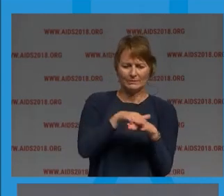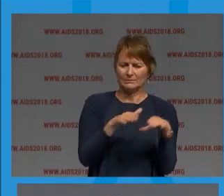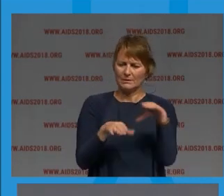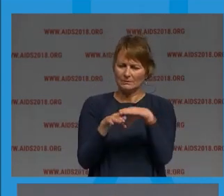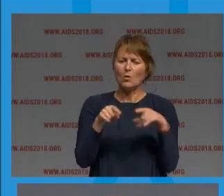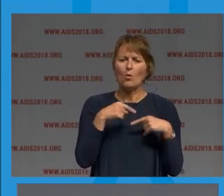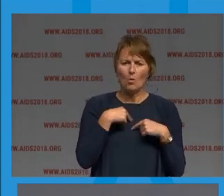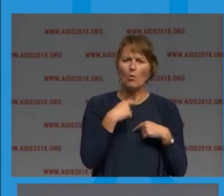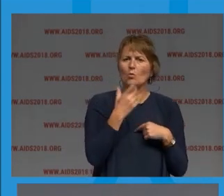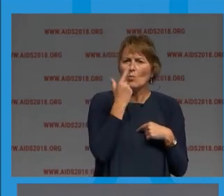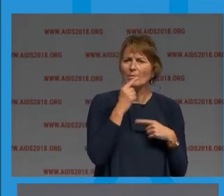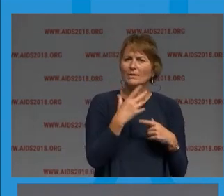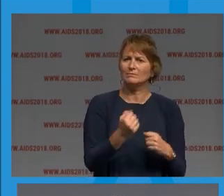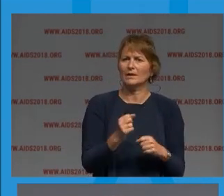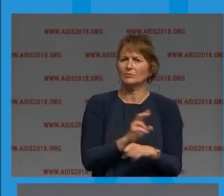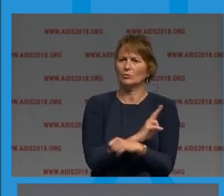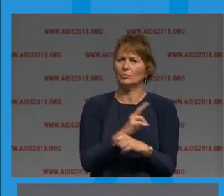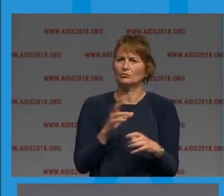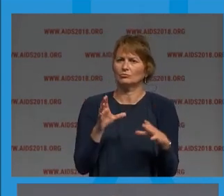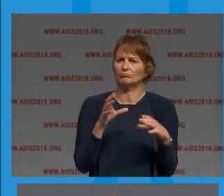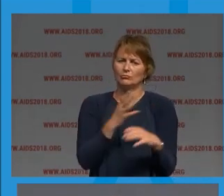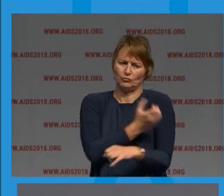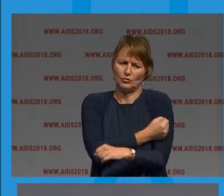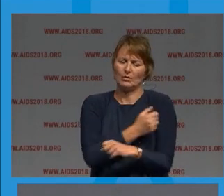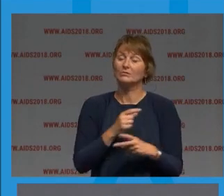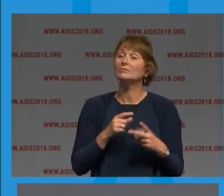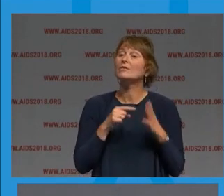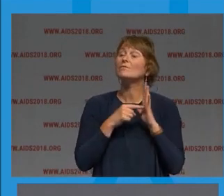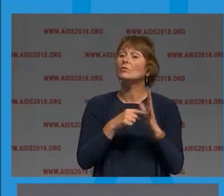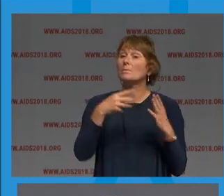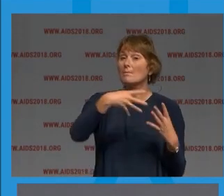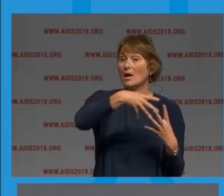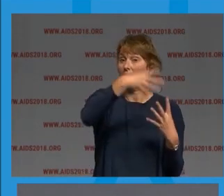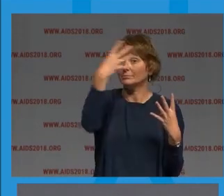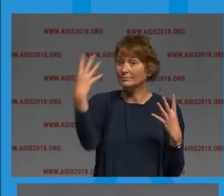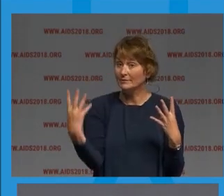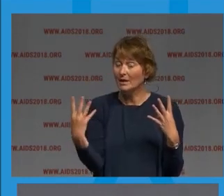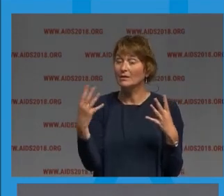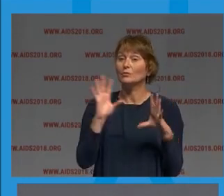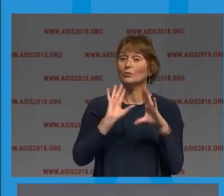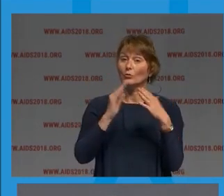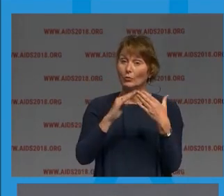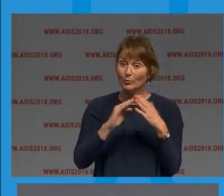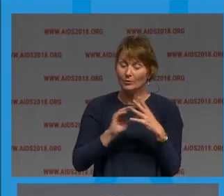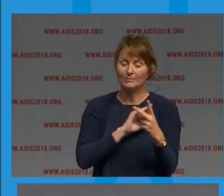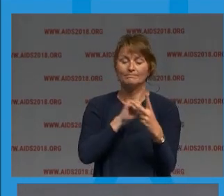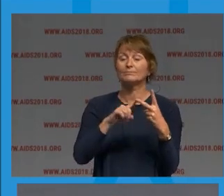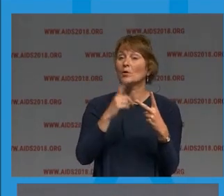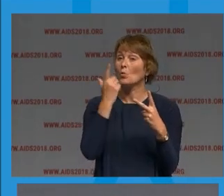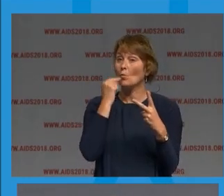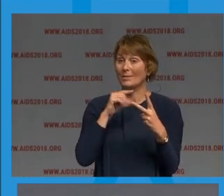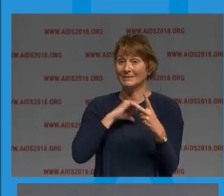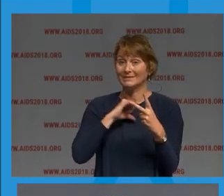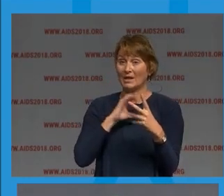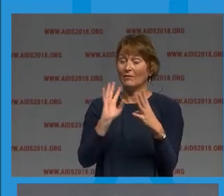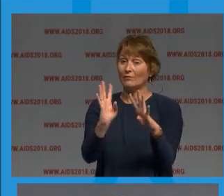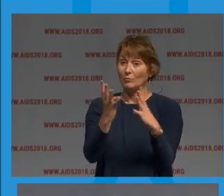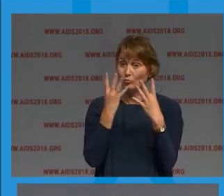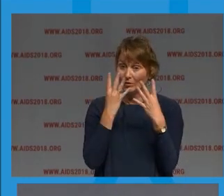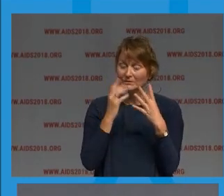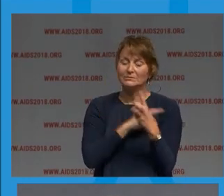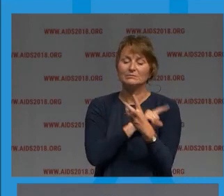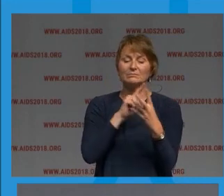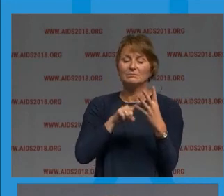drugs. Focus on women who use drugs, including LGBTI communities, women who are in prison, women living